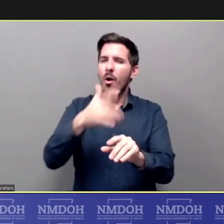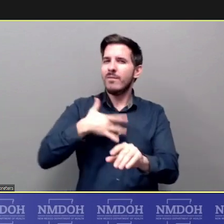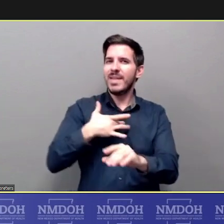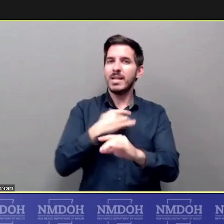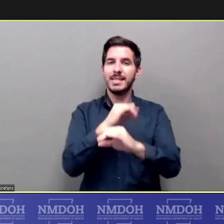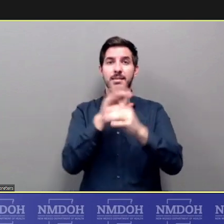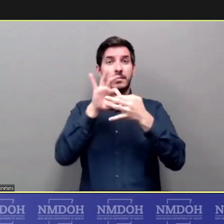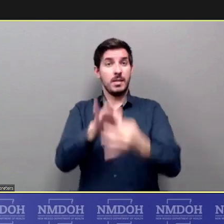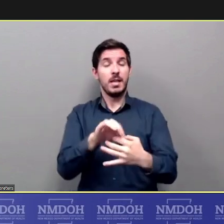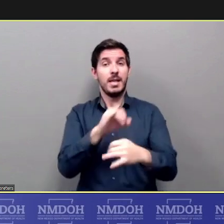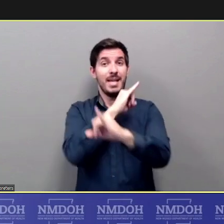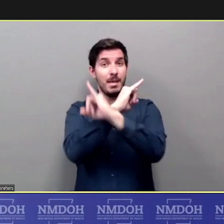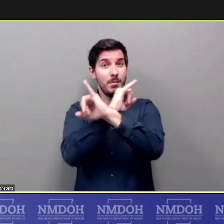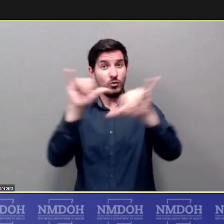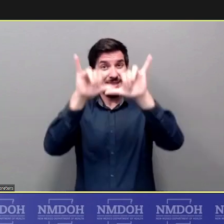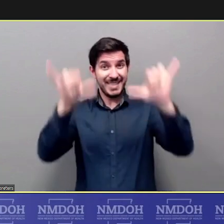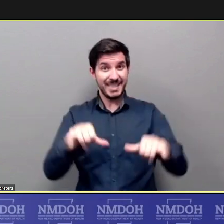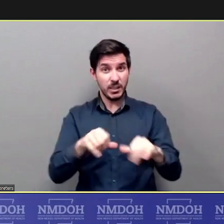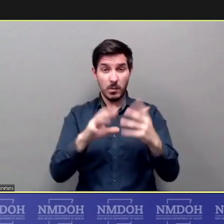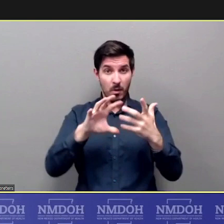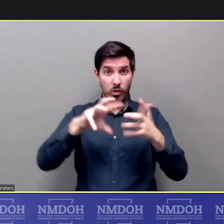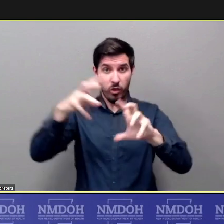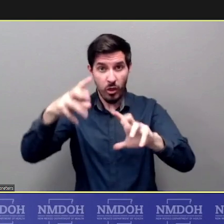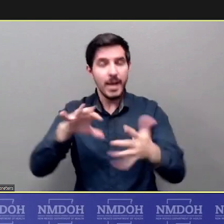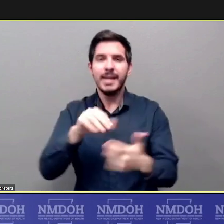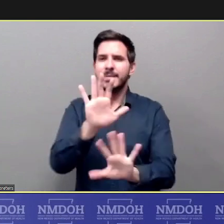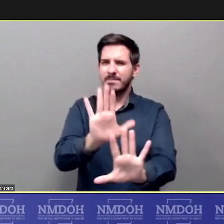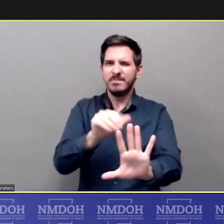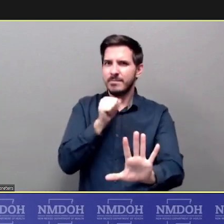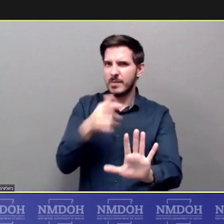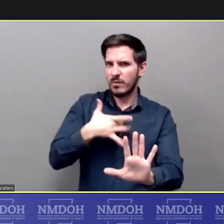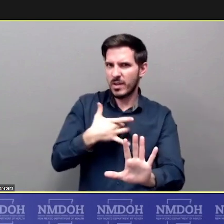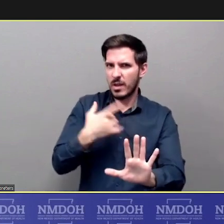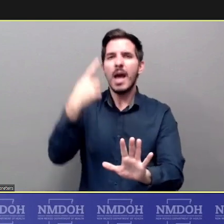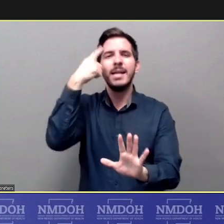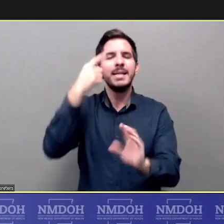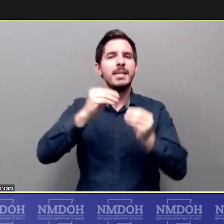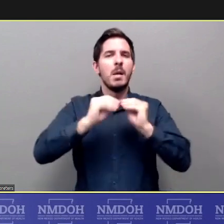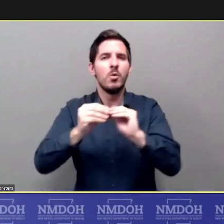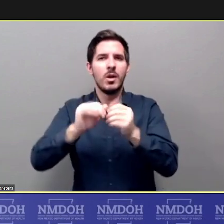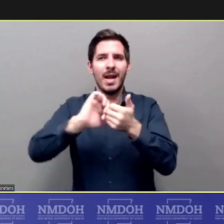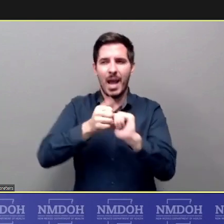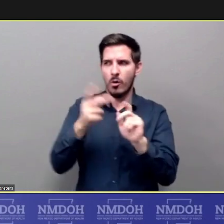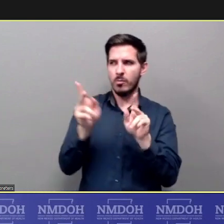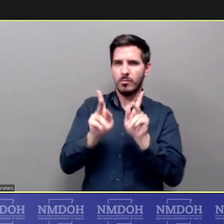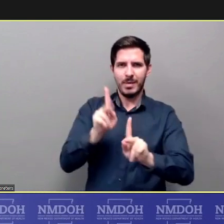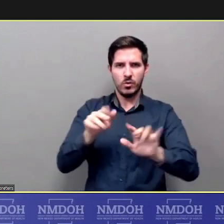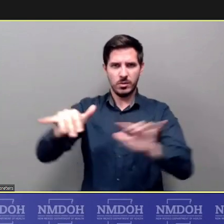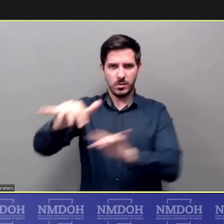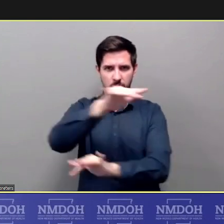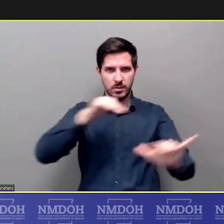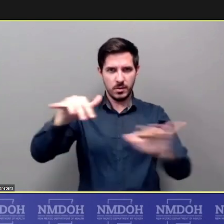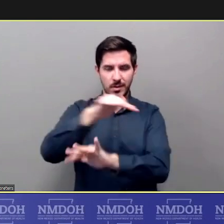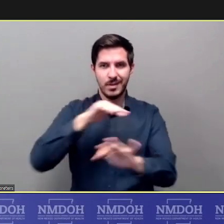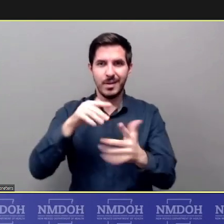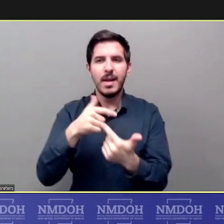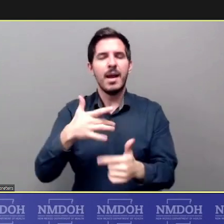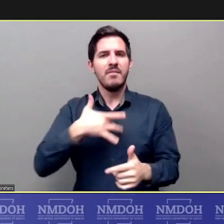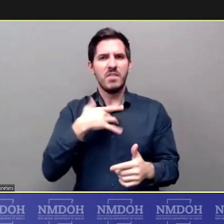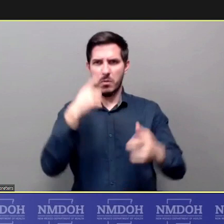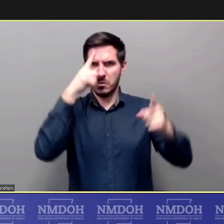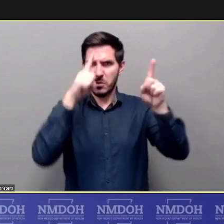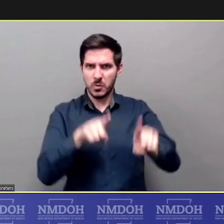I think I haven't had a chance to talk to the doctor who said that, but we had a long discussion about that yesterday. I think we're in agreement that this is